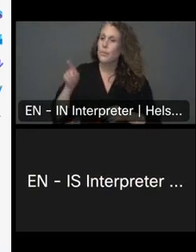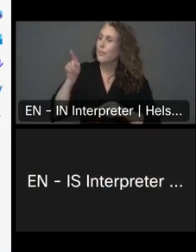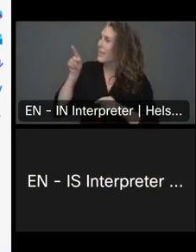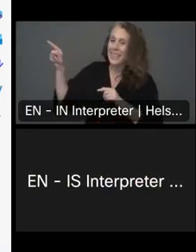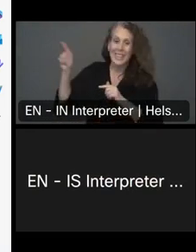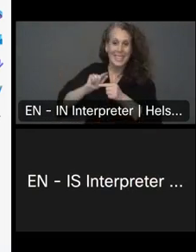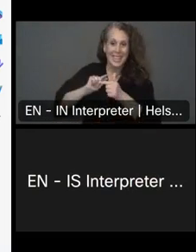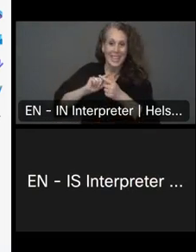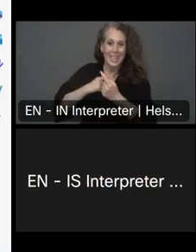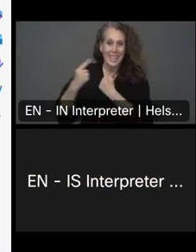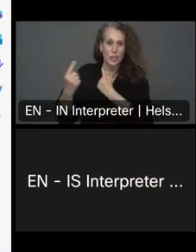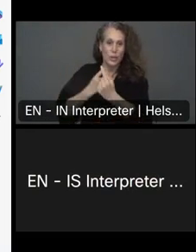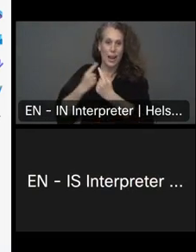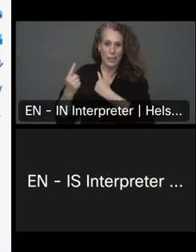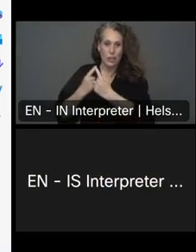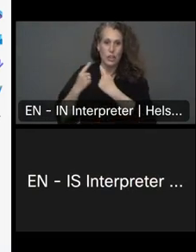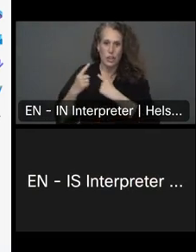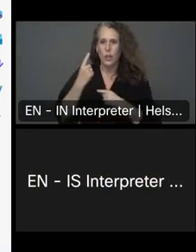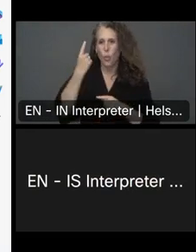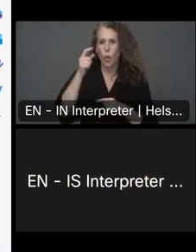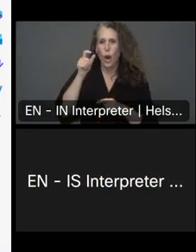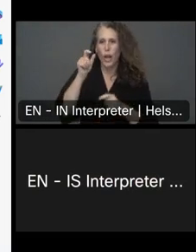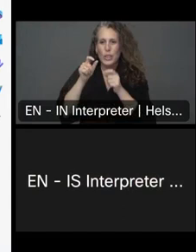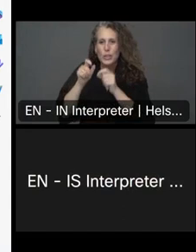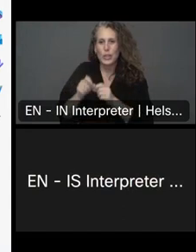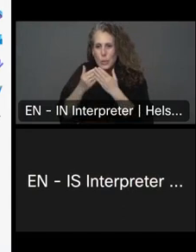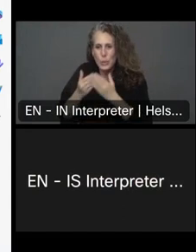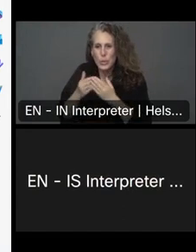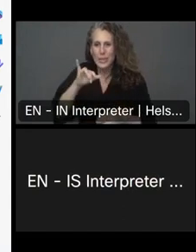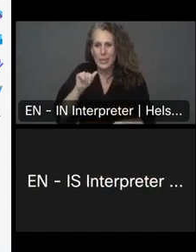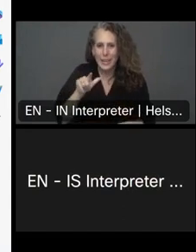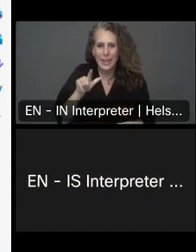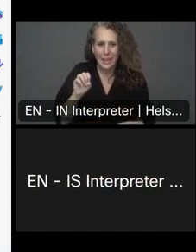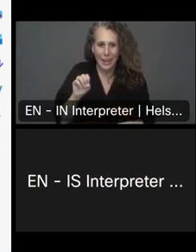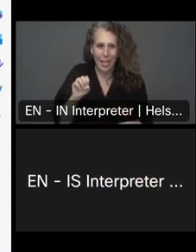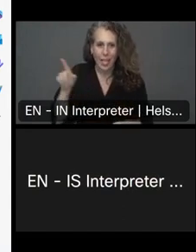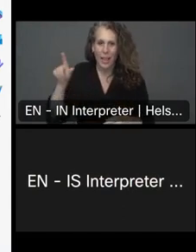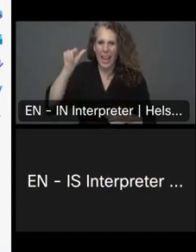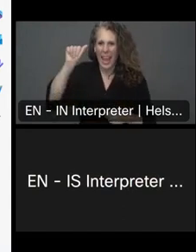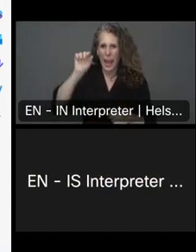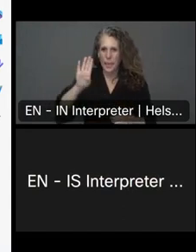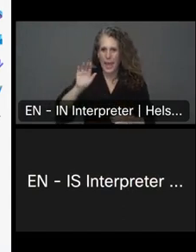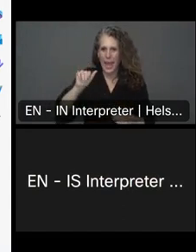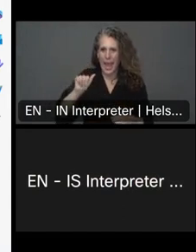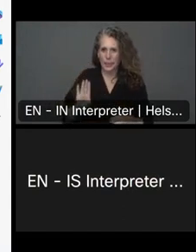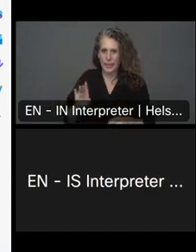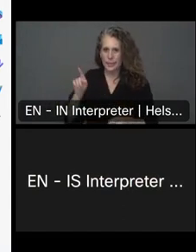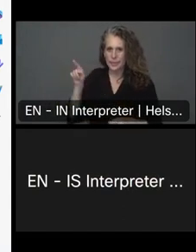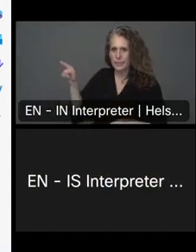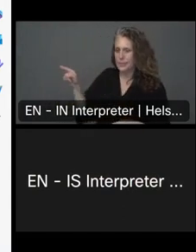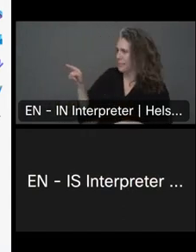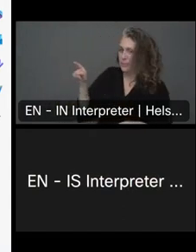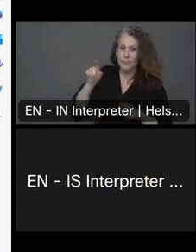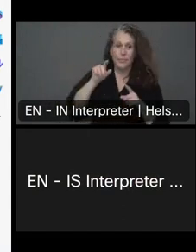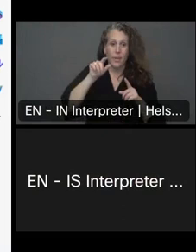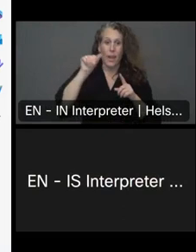Yale undergraduate. Hook up in American English can mean anything from meet to